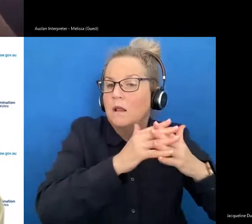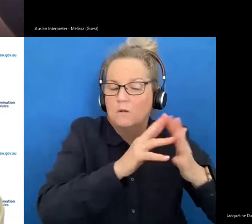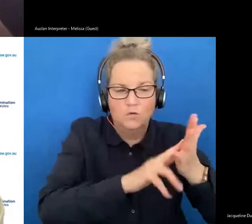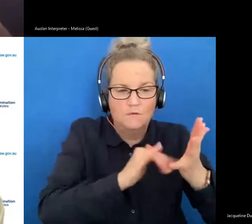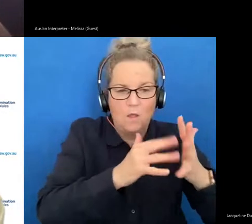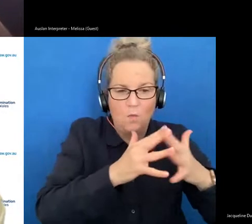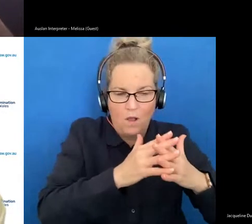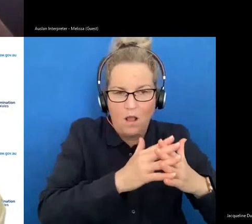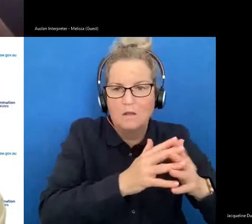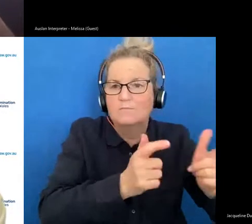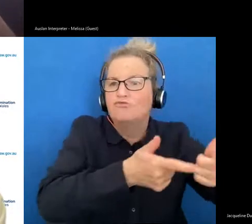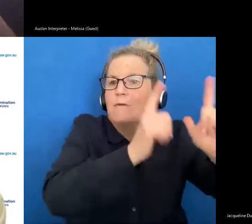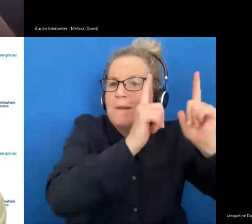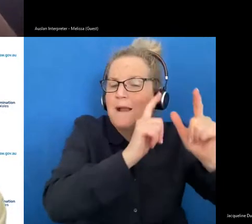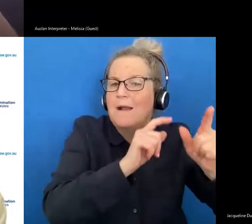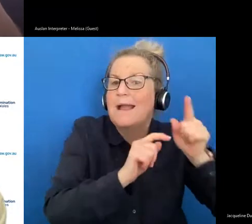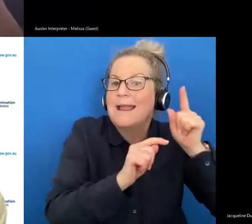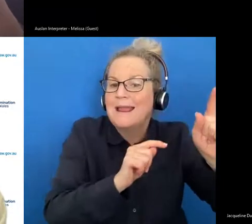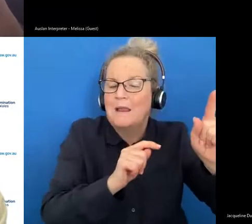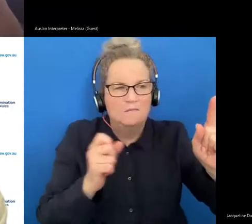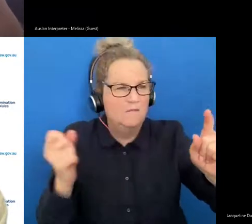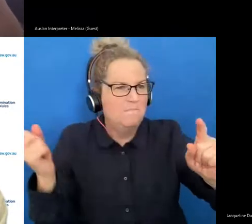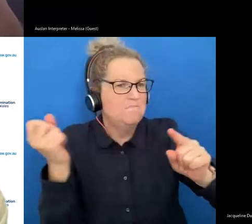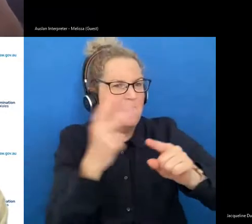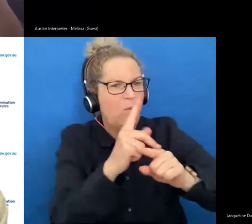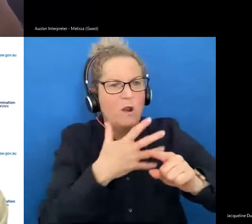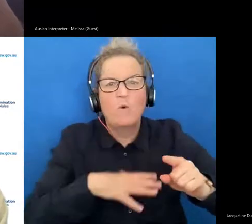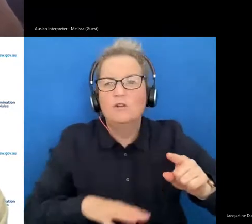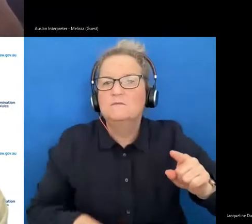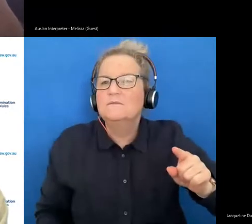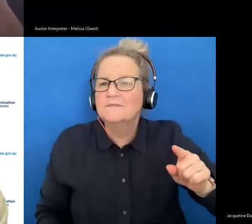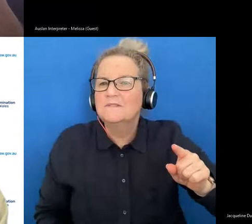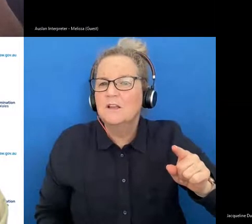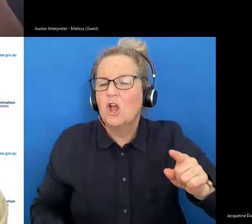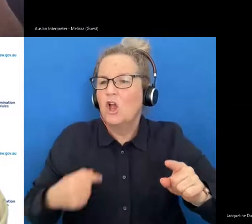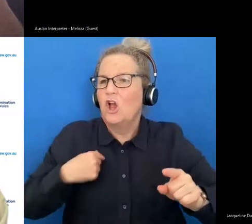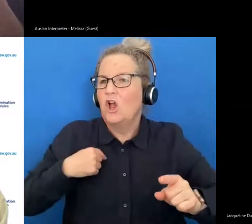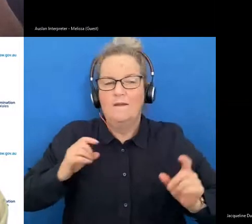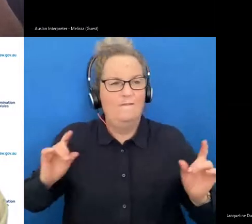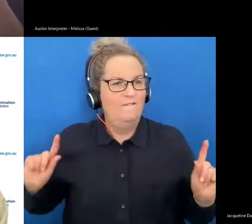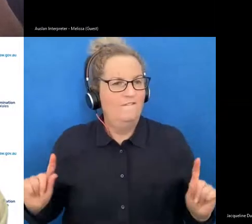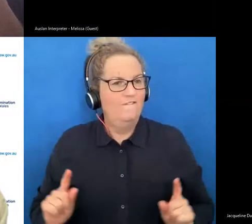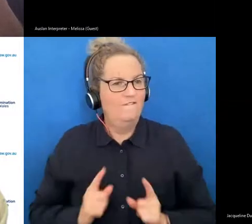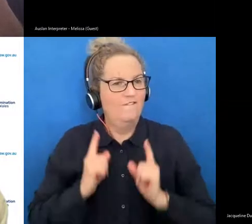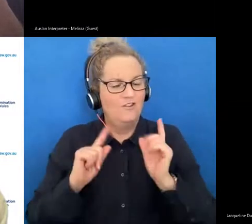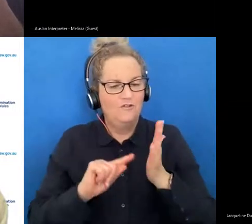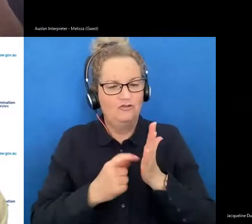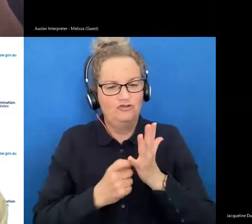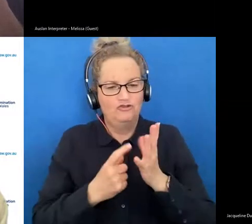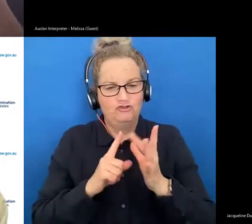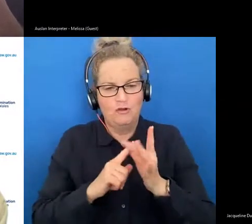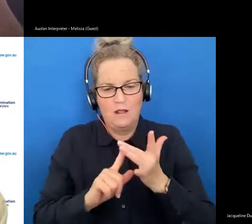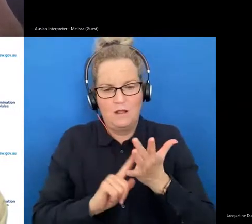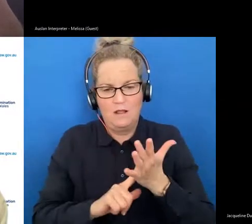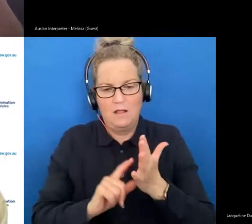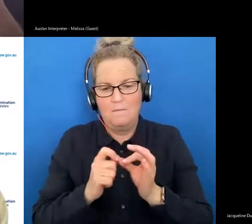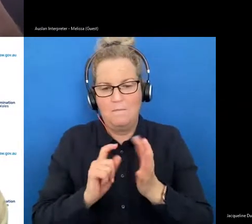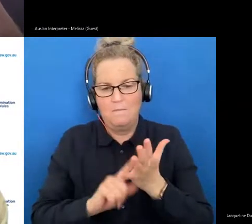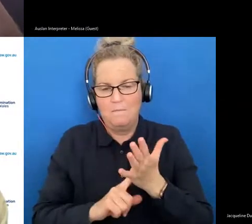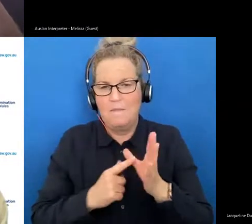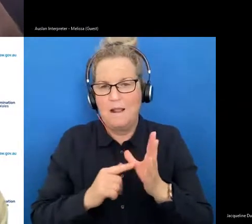New South Wales government directive to employ people with disabilities. I was the trailblazer, but we have people across